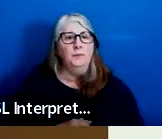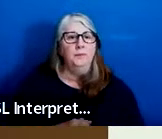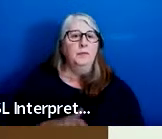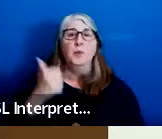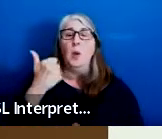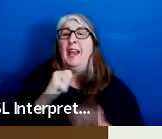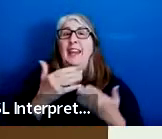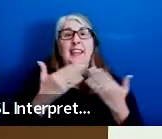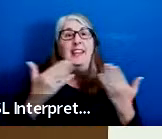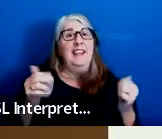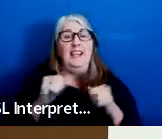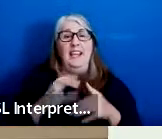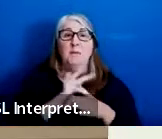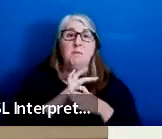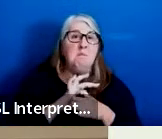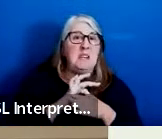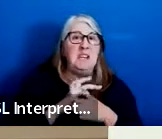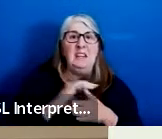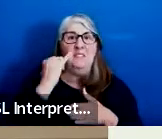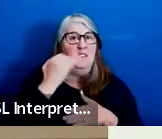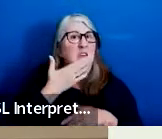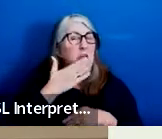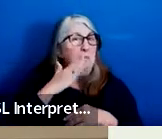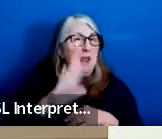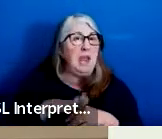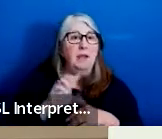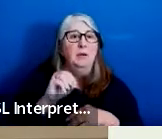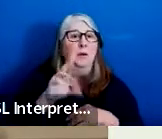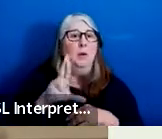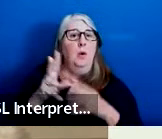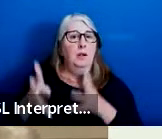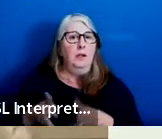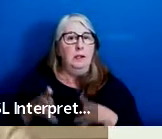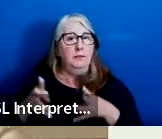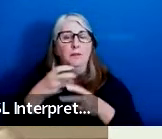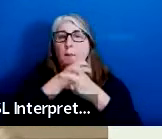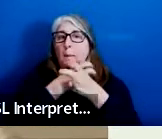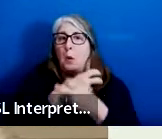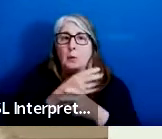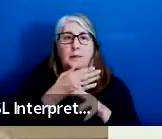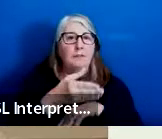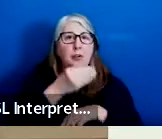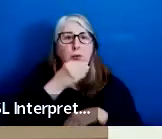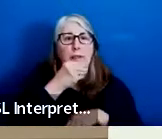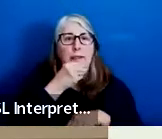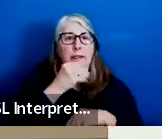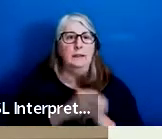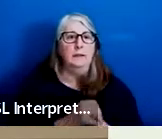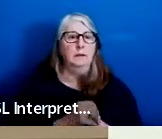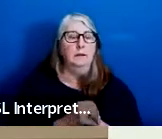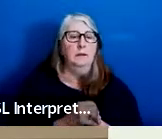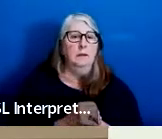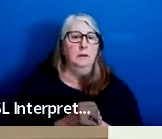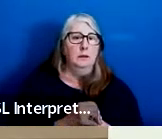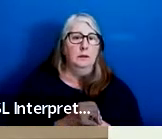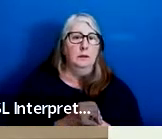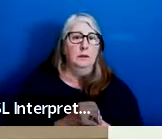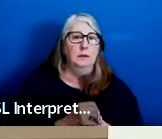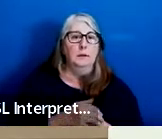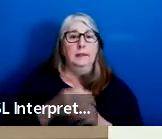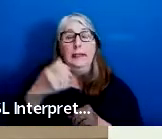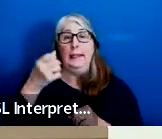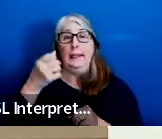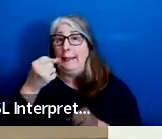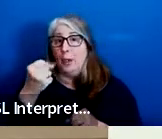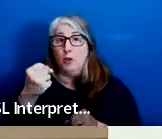anything, I mean, meat that's gone bad in the refrigerator or leftover, bones after dinner. Dairy, so I had